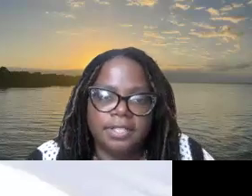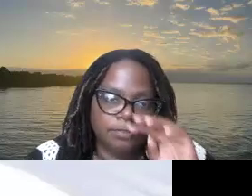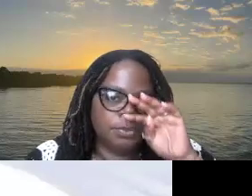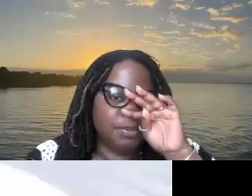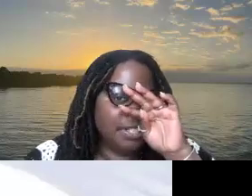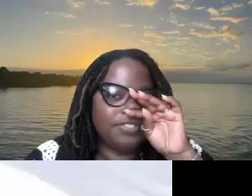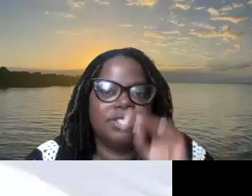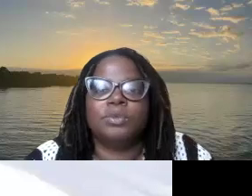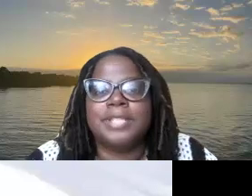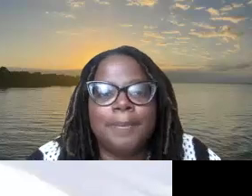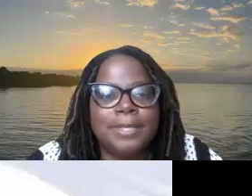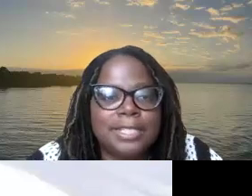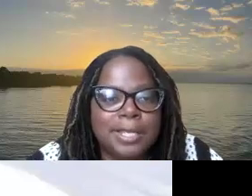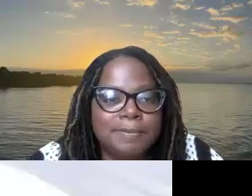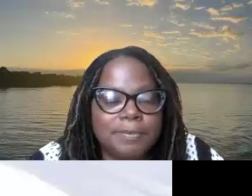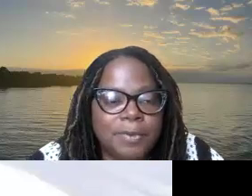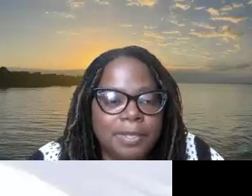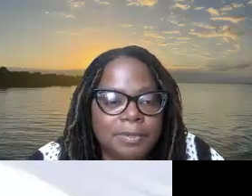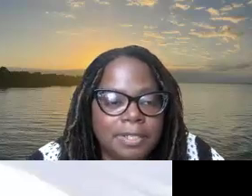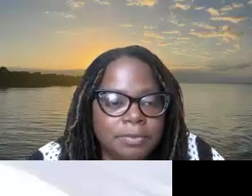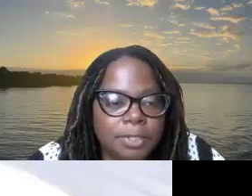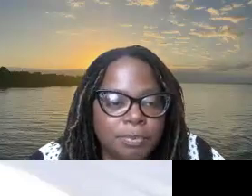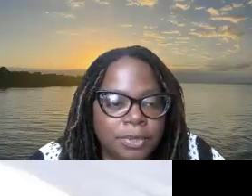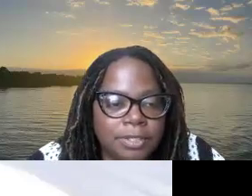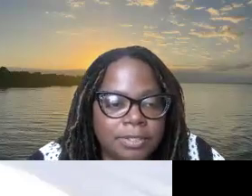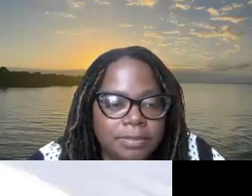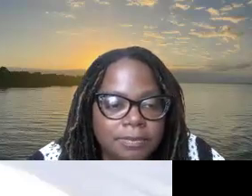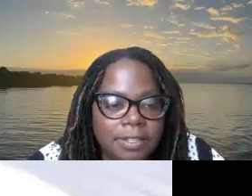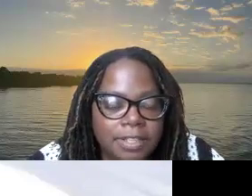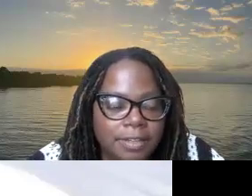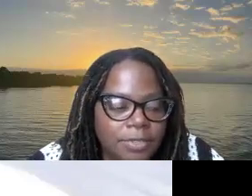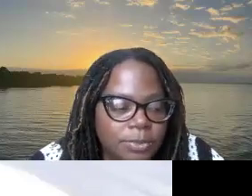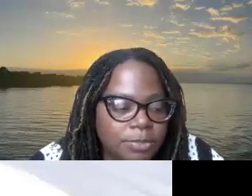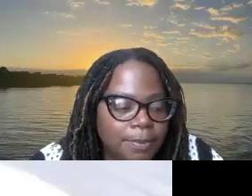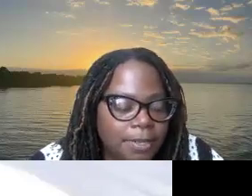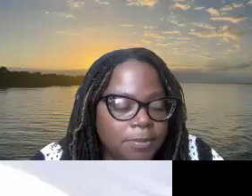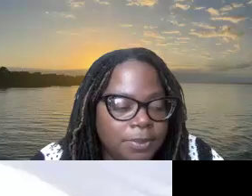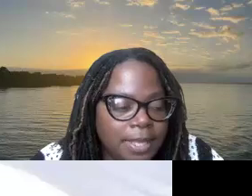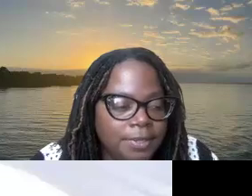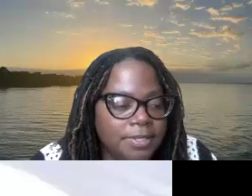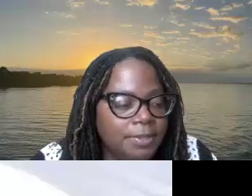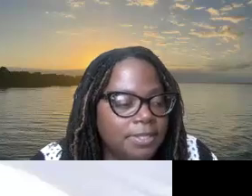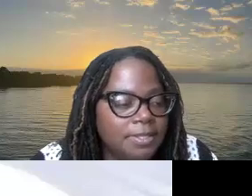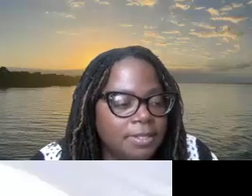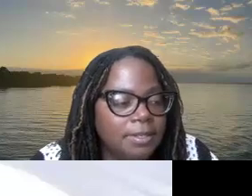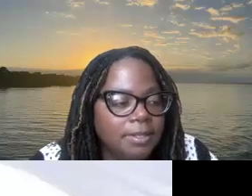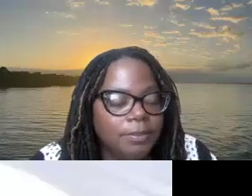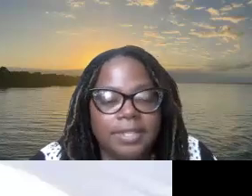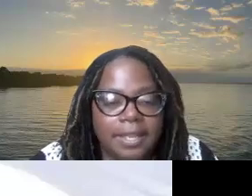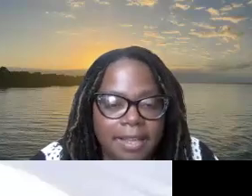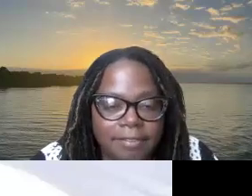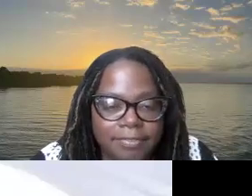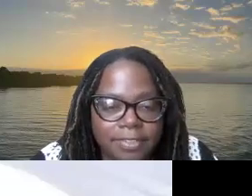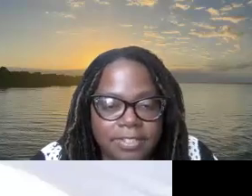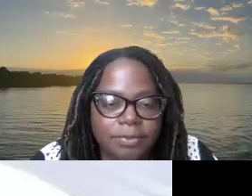Not defining an individual by deficits or what's happened to them, right? That's really important. Again, that resource mapping helps with that because they begin to see